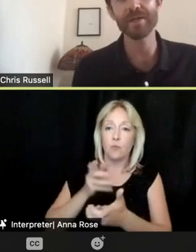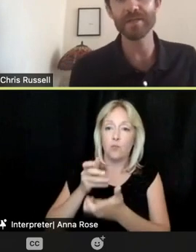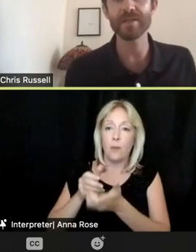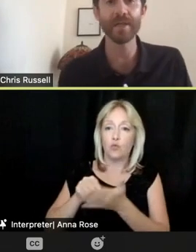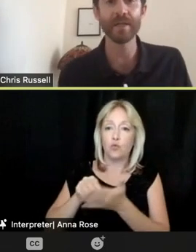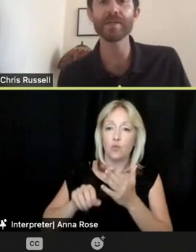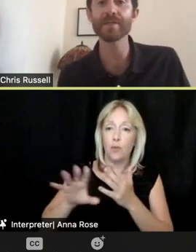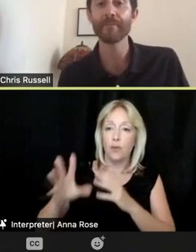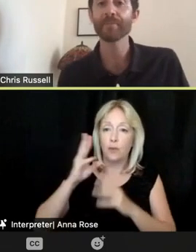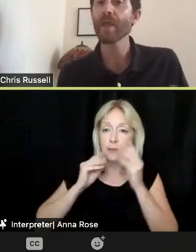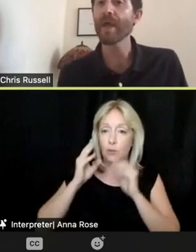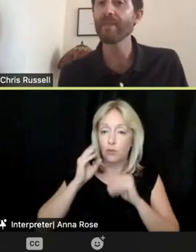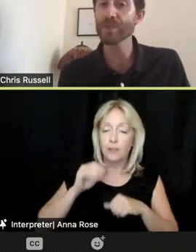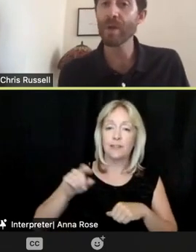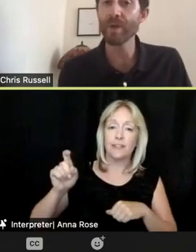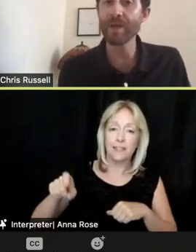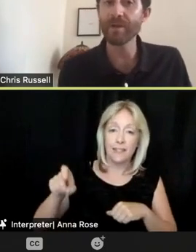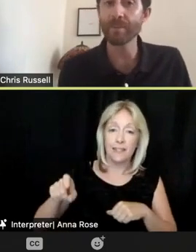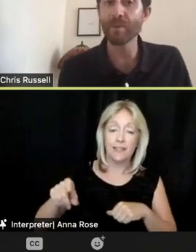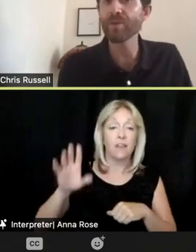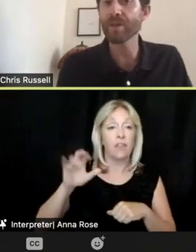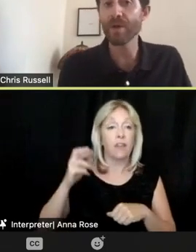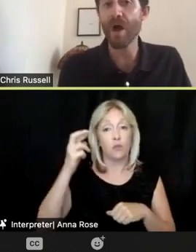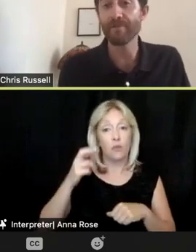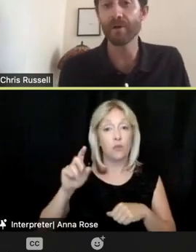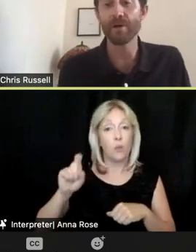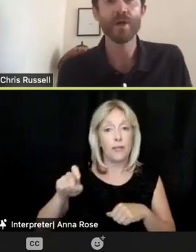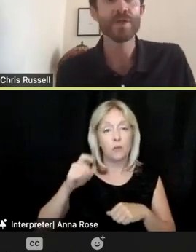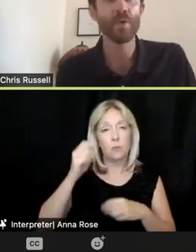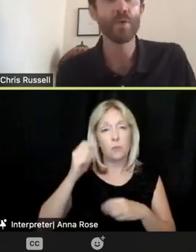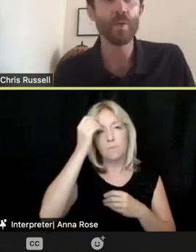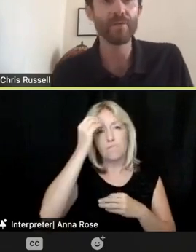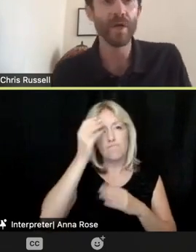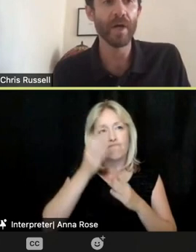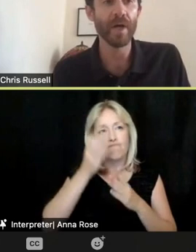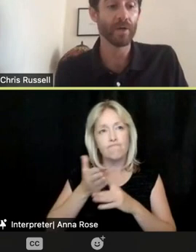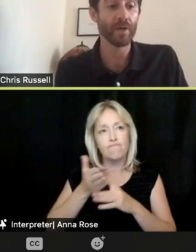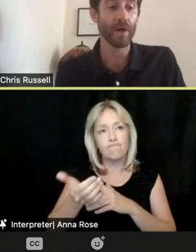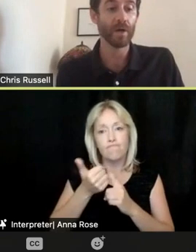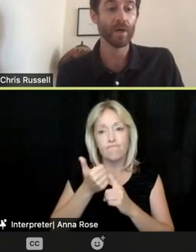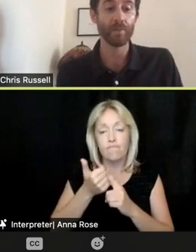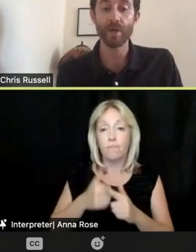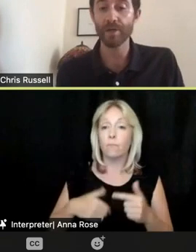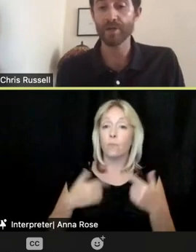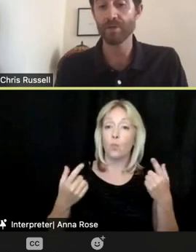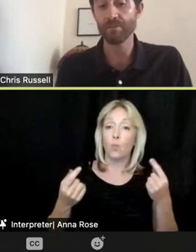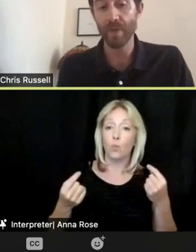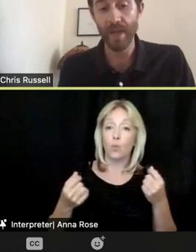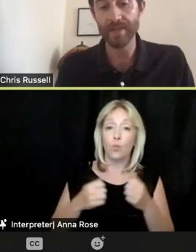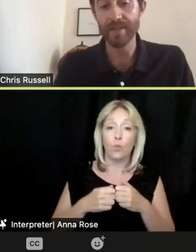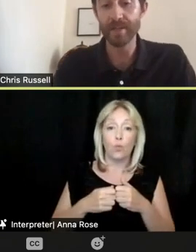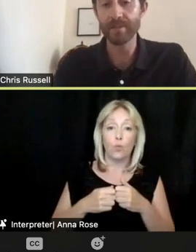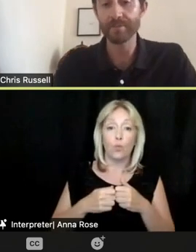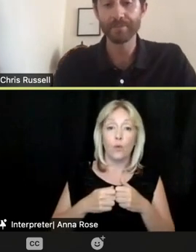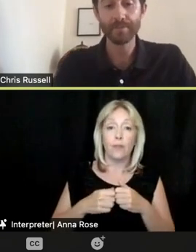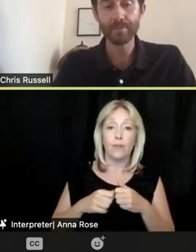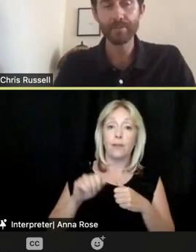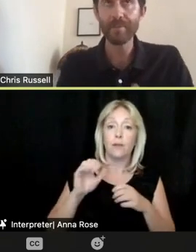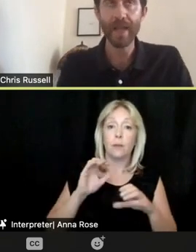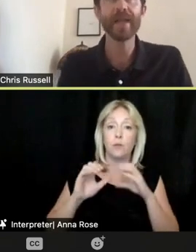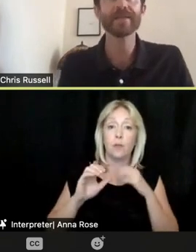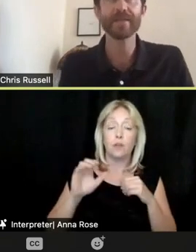and experiences and needs. And that's why we need to be really thoughtful. So what we've done in our communication